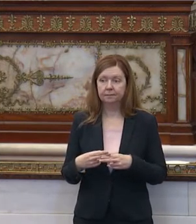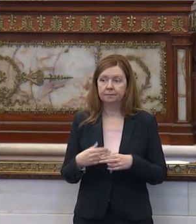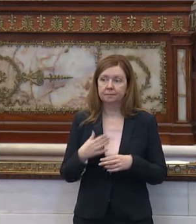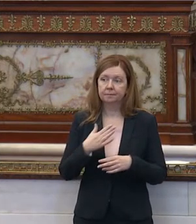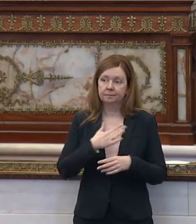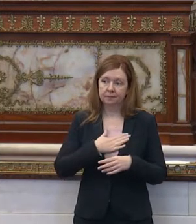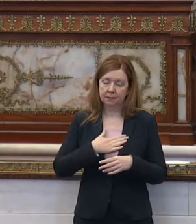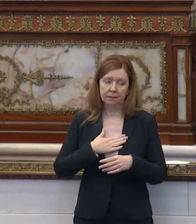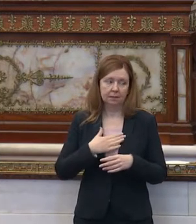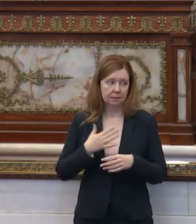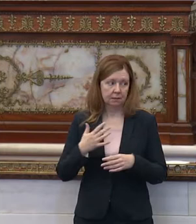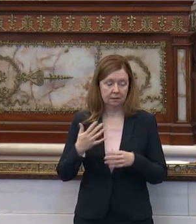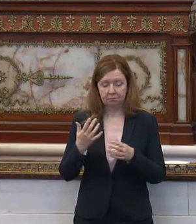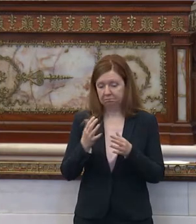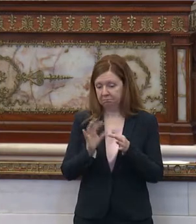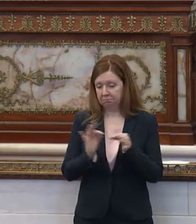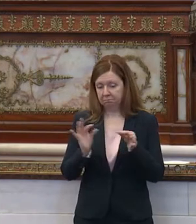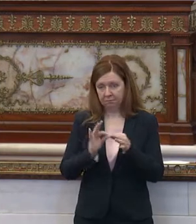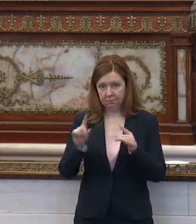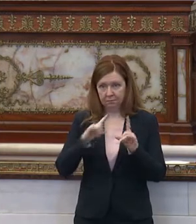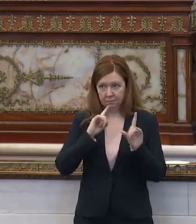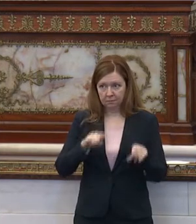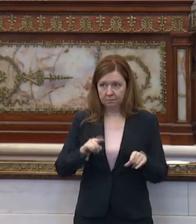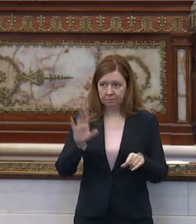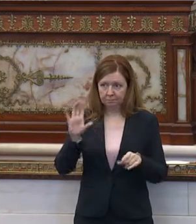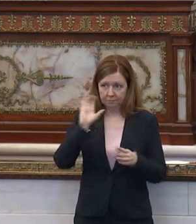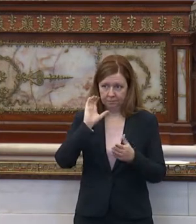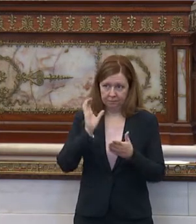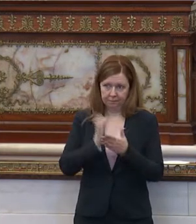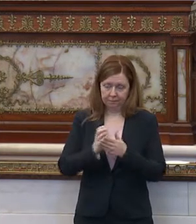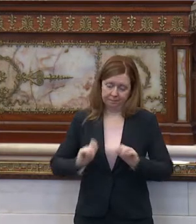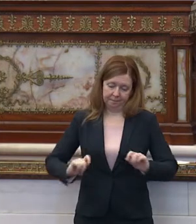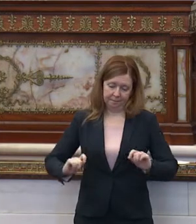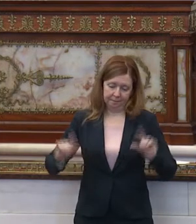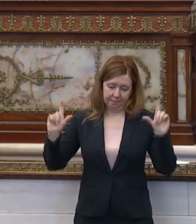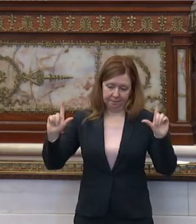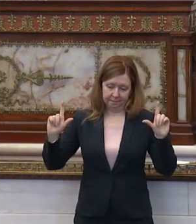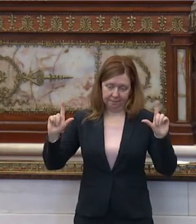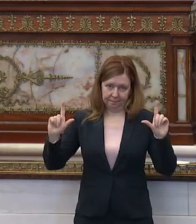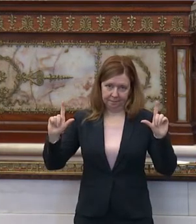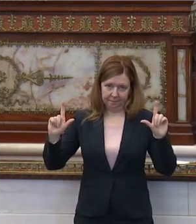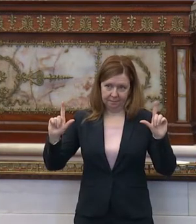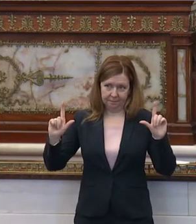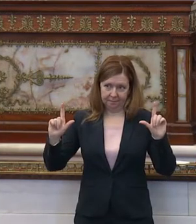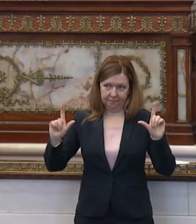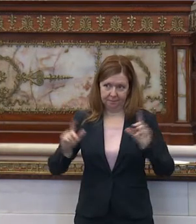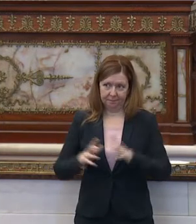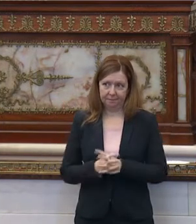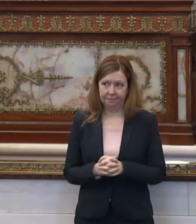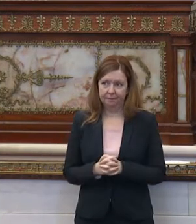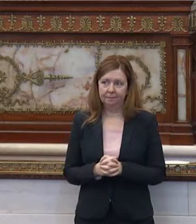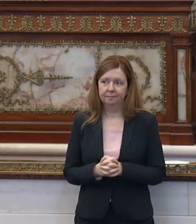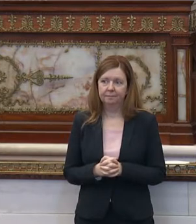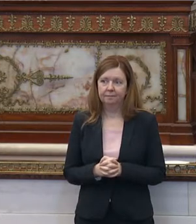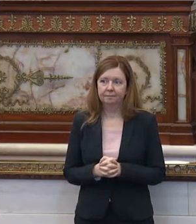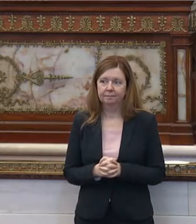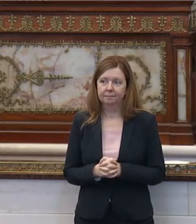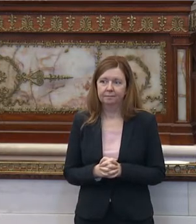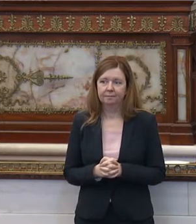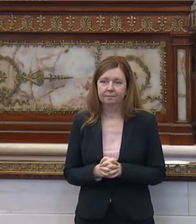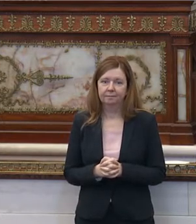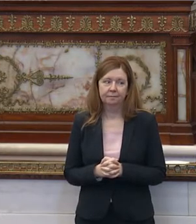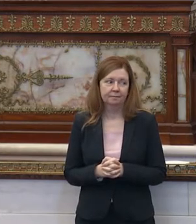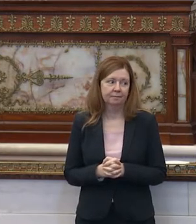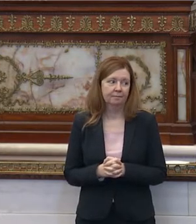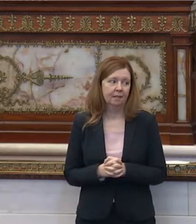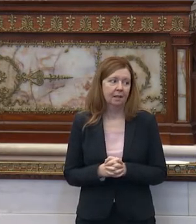free to say a few brief words when responding so that we can see your image and it can be displayed on screen when